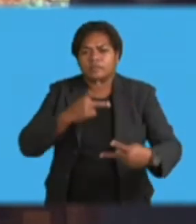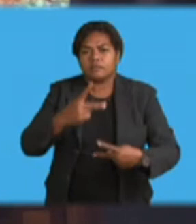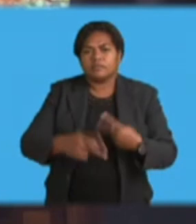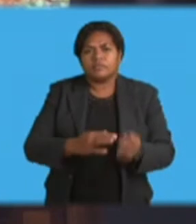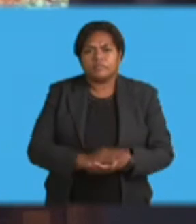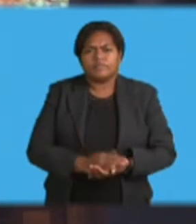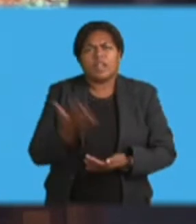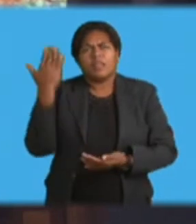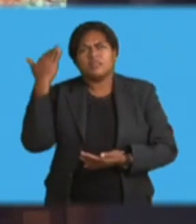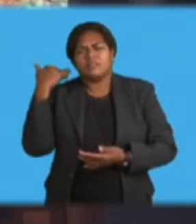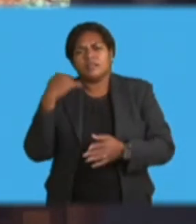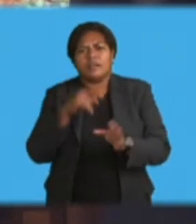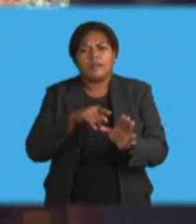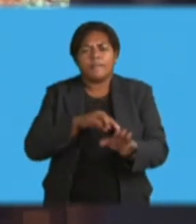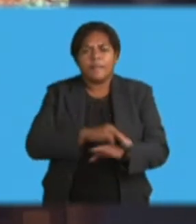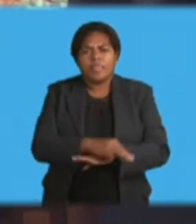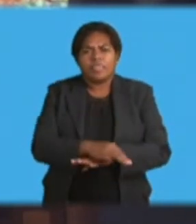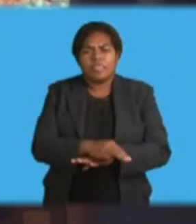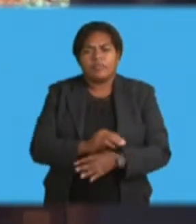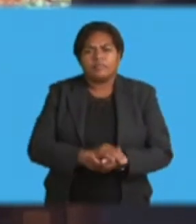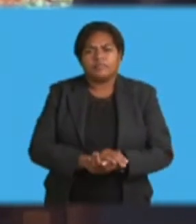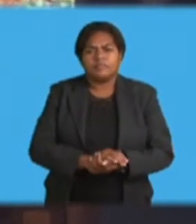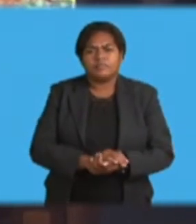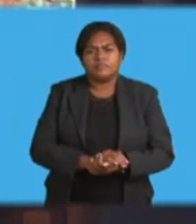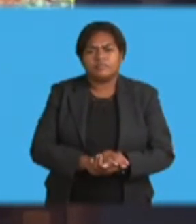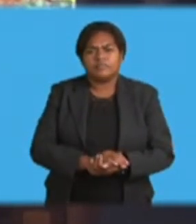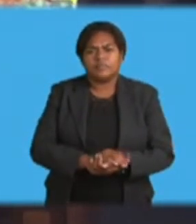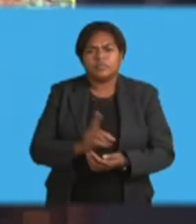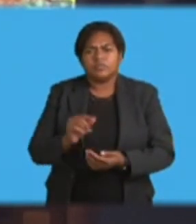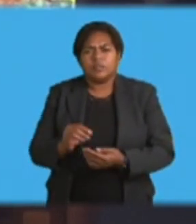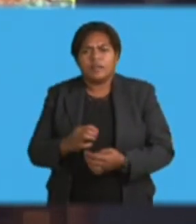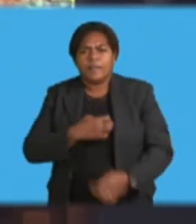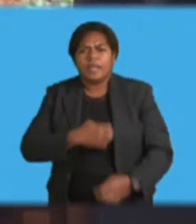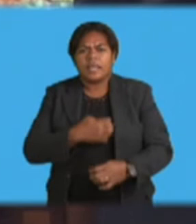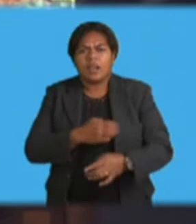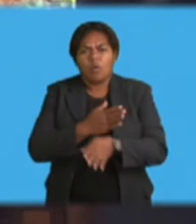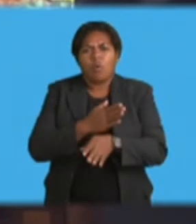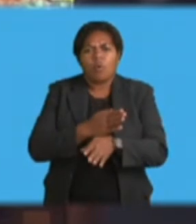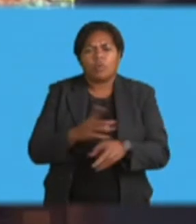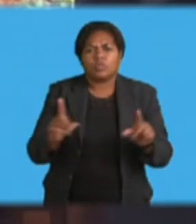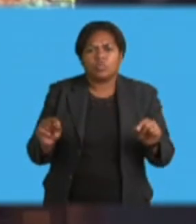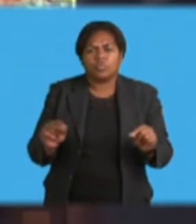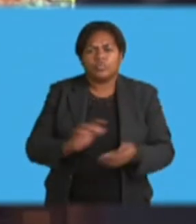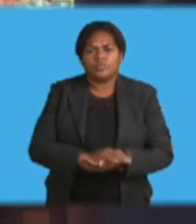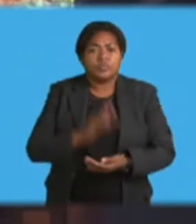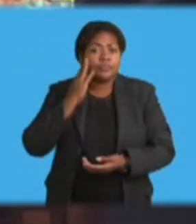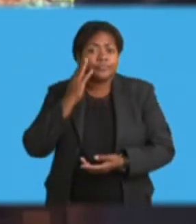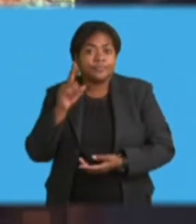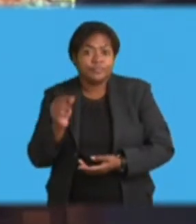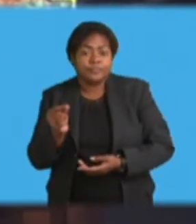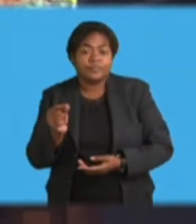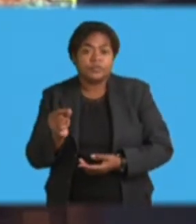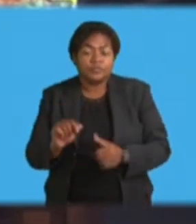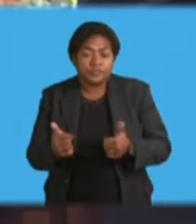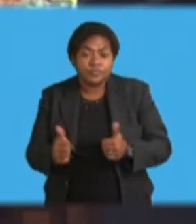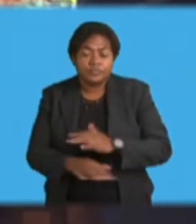month, the dredger has been pulled out of the water. There's a little bit of mechanical work needs to be done. Once it's done, we're looking at